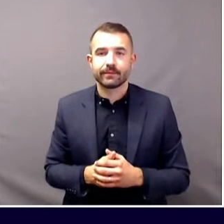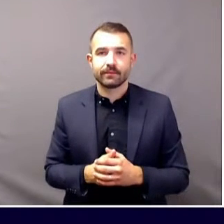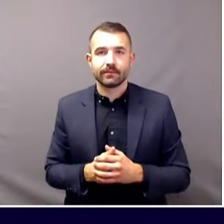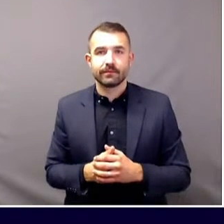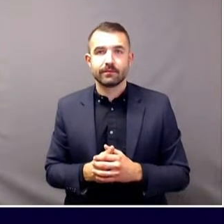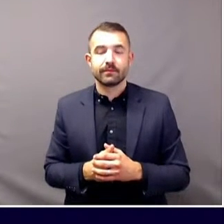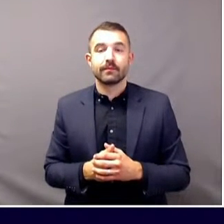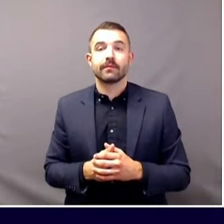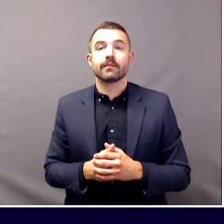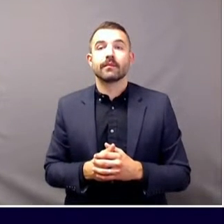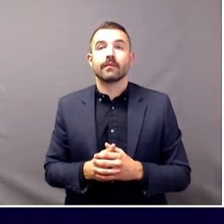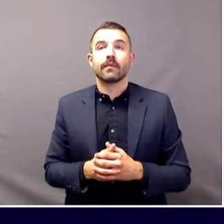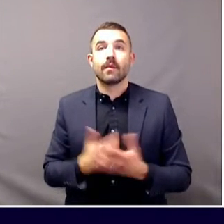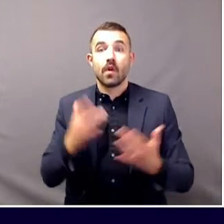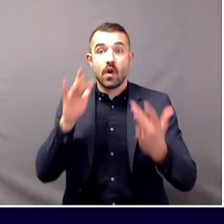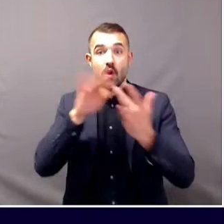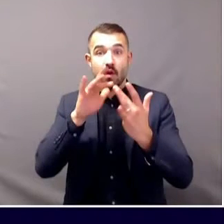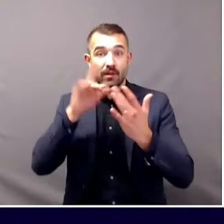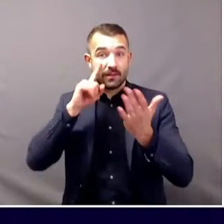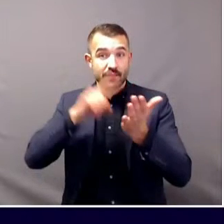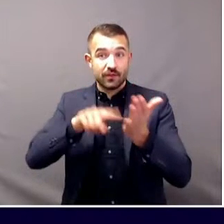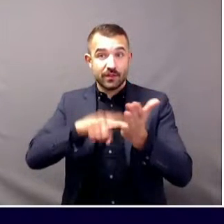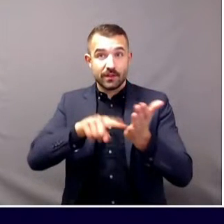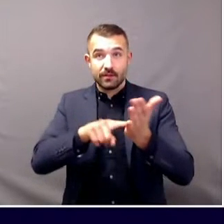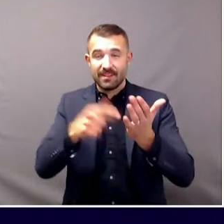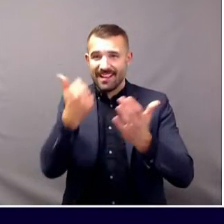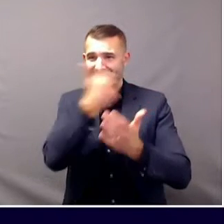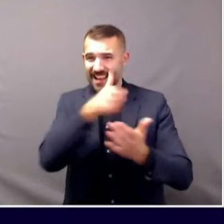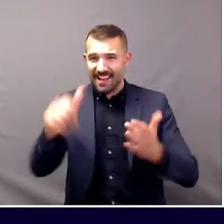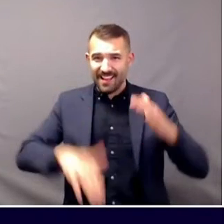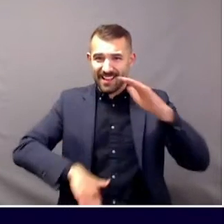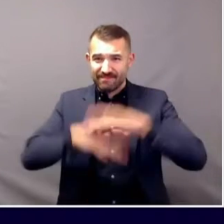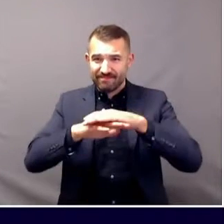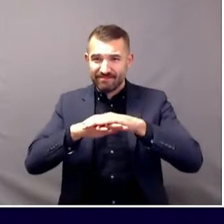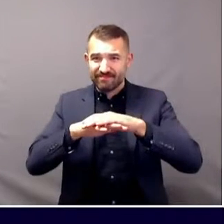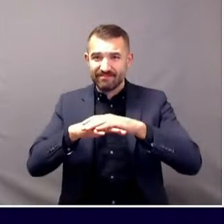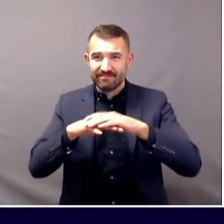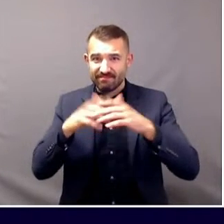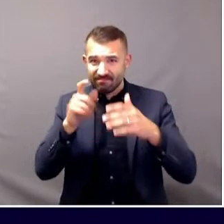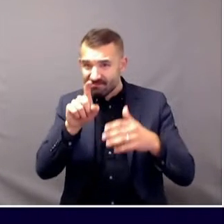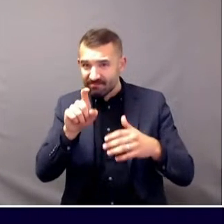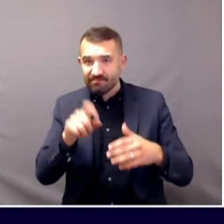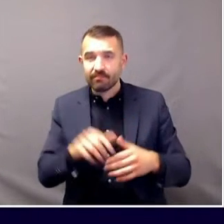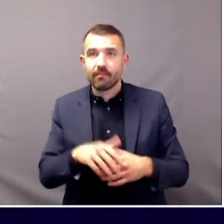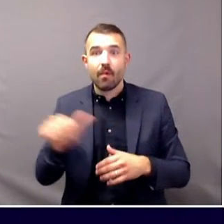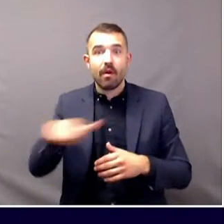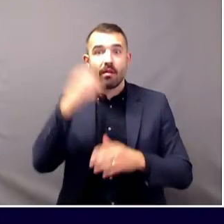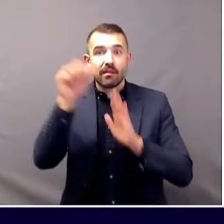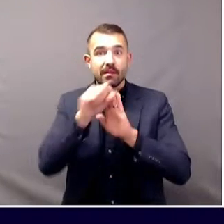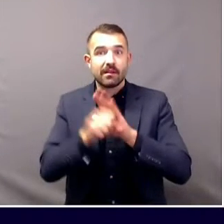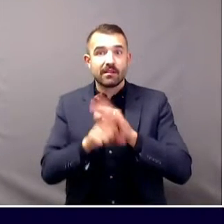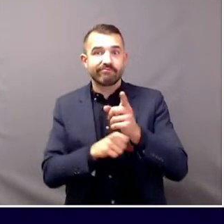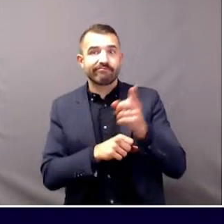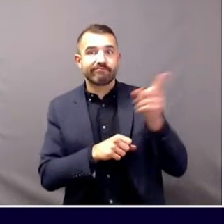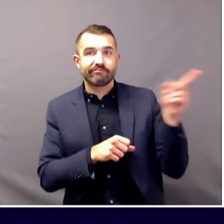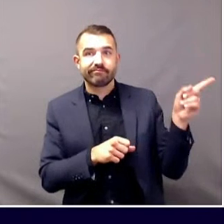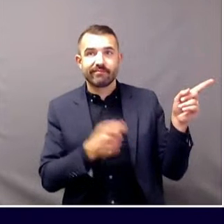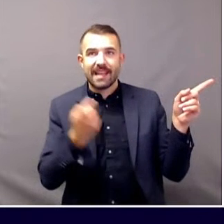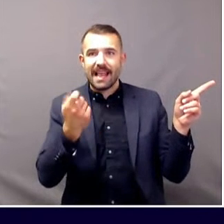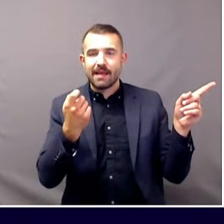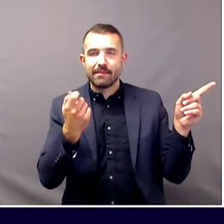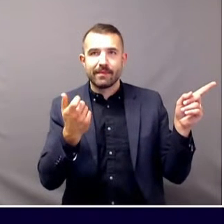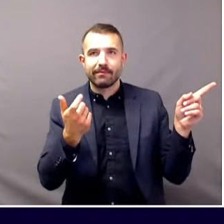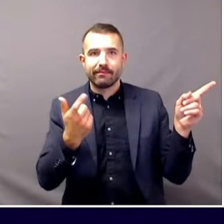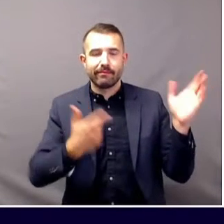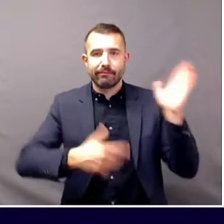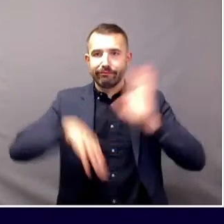mean, other states are effectively giving up, and I wonder at what point is Maine gonna, I don't want to say throw in the towel because I don't think that will happen, but at what